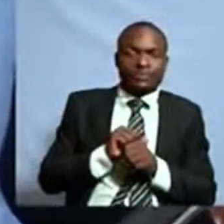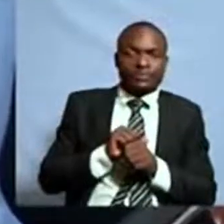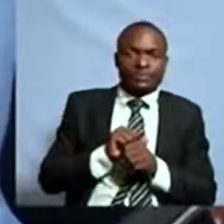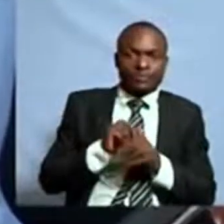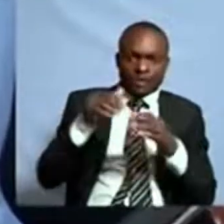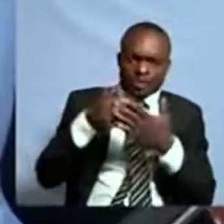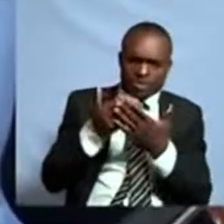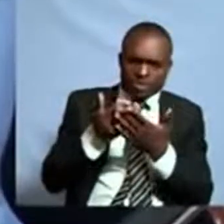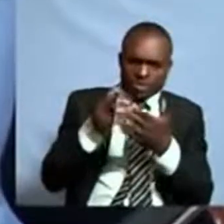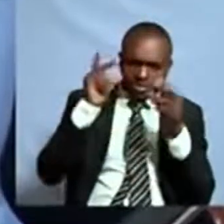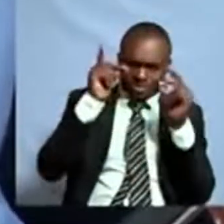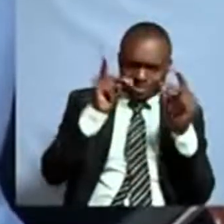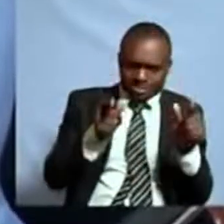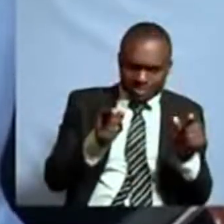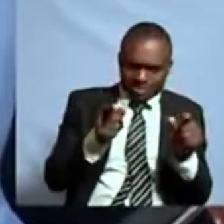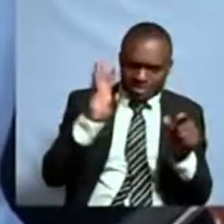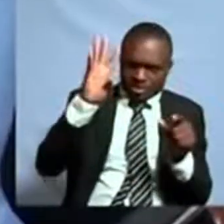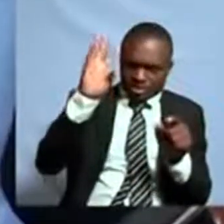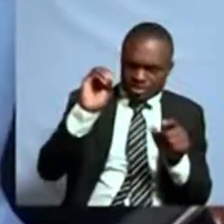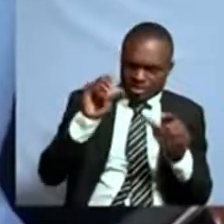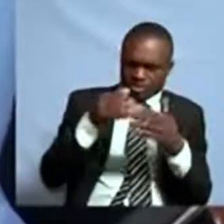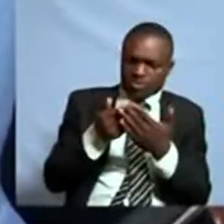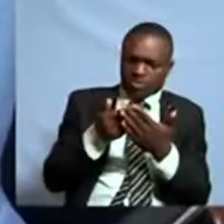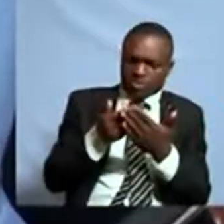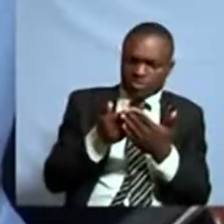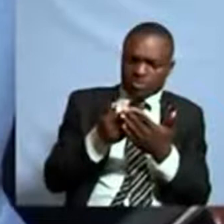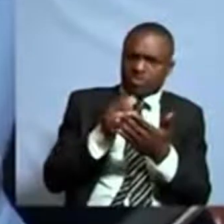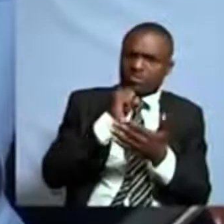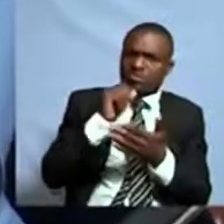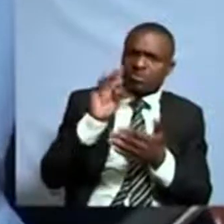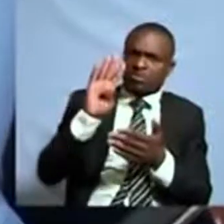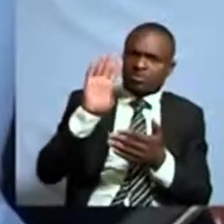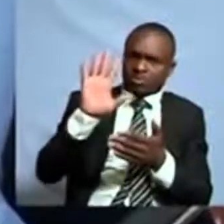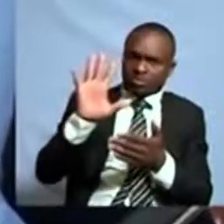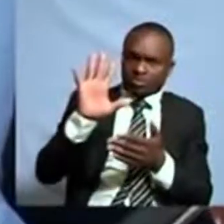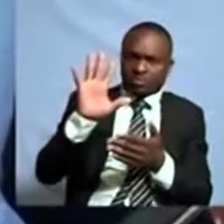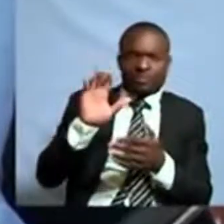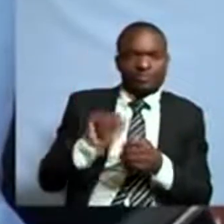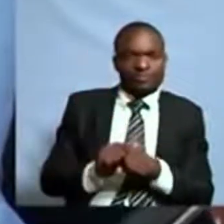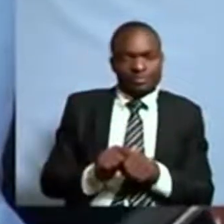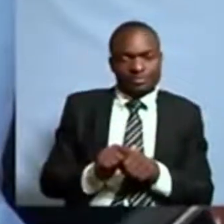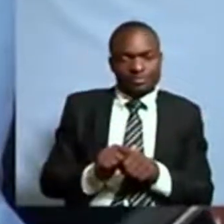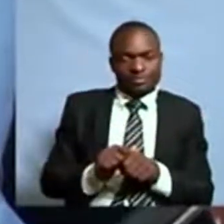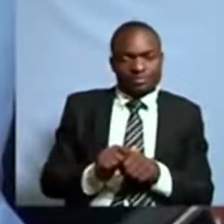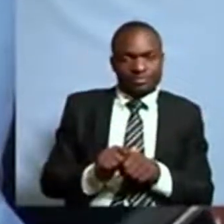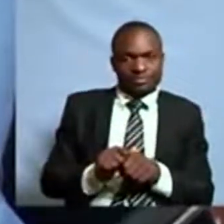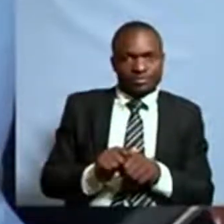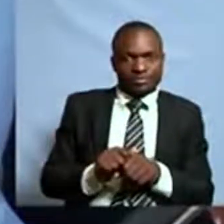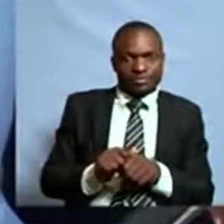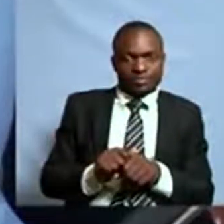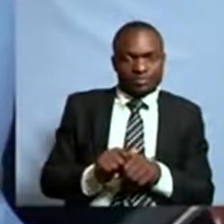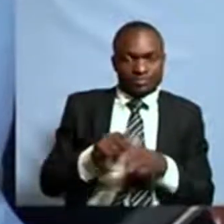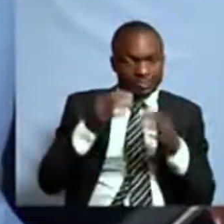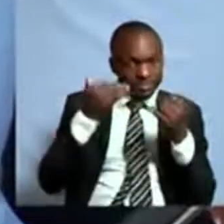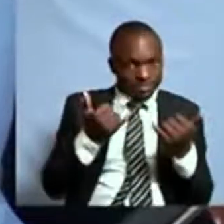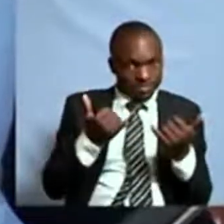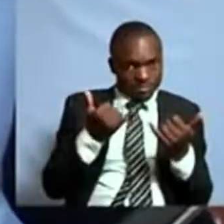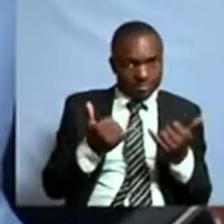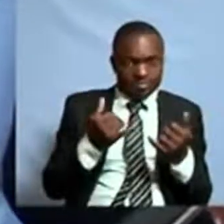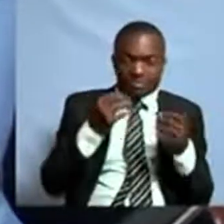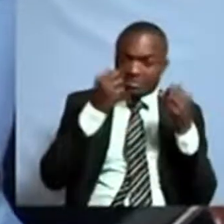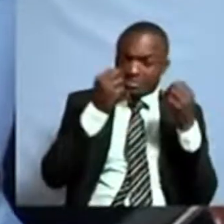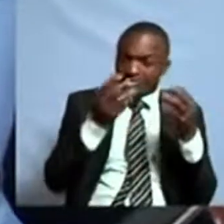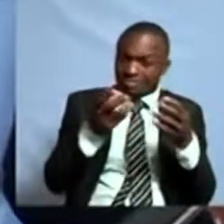how did you arrive at 40 and not 45? Because currently, most of